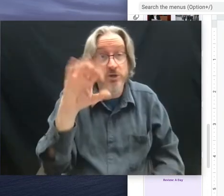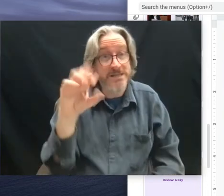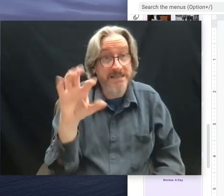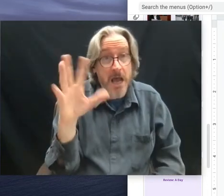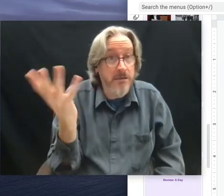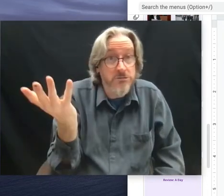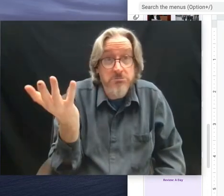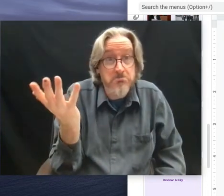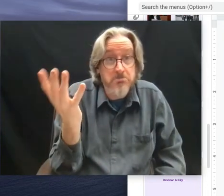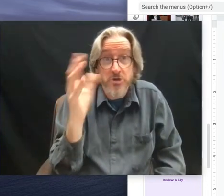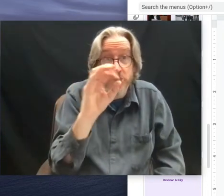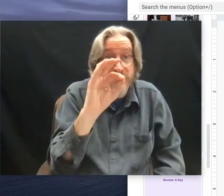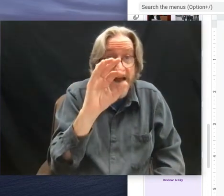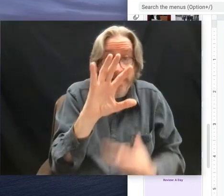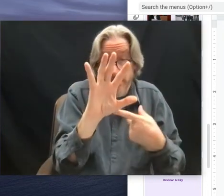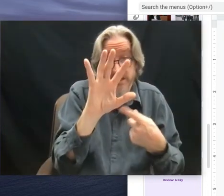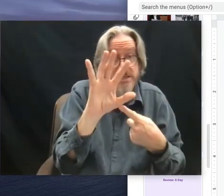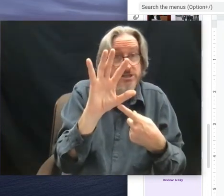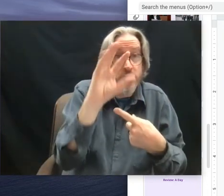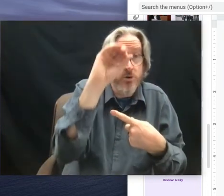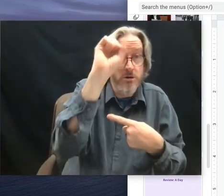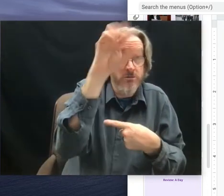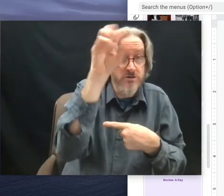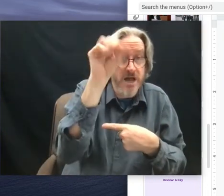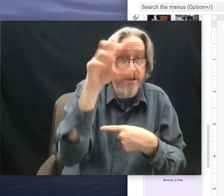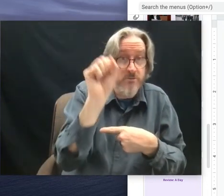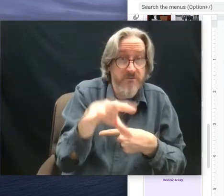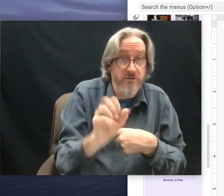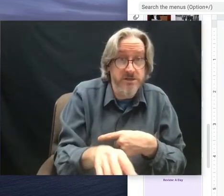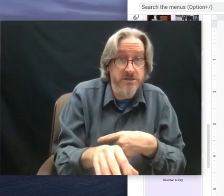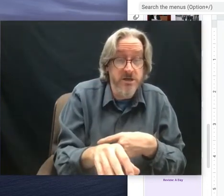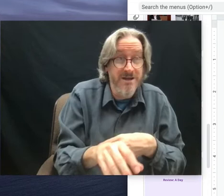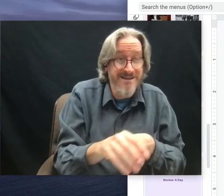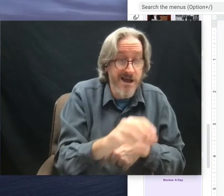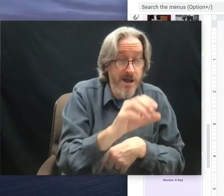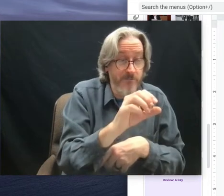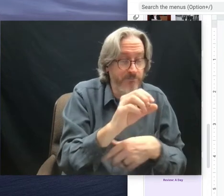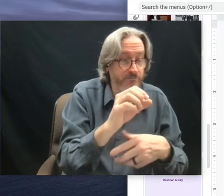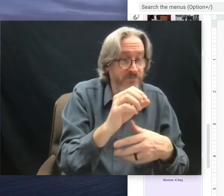But if you're using times, you've got it. This is your time reference.